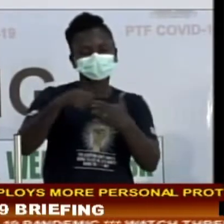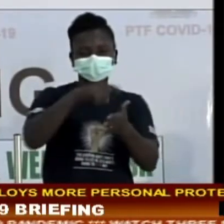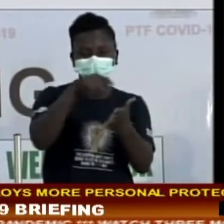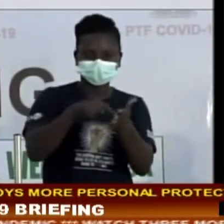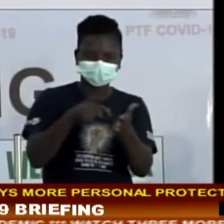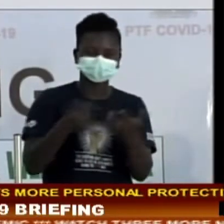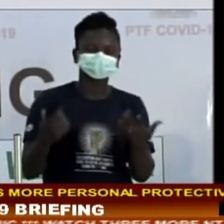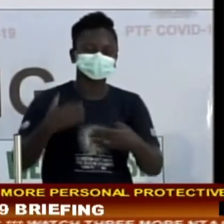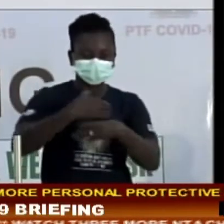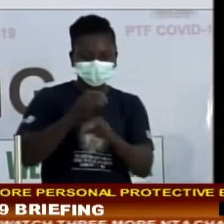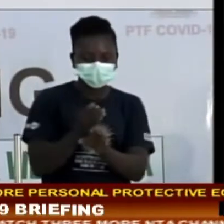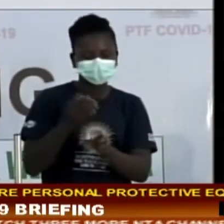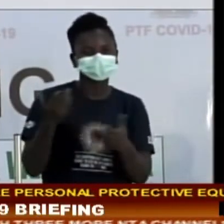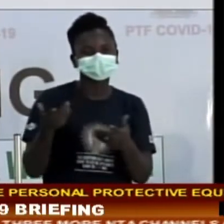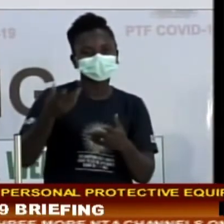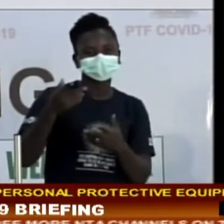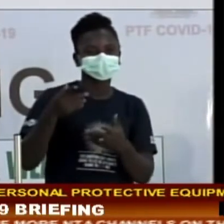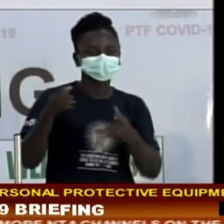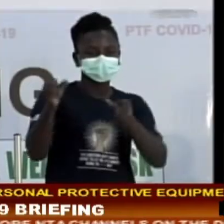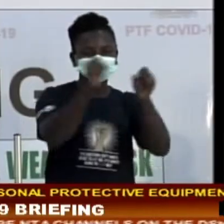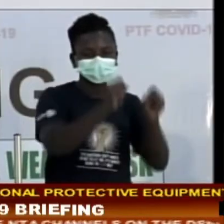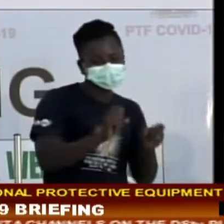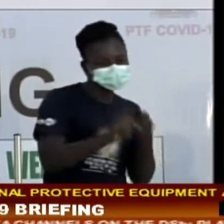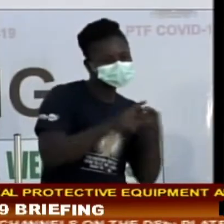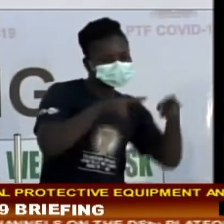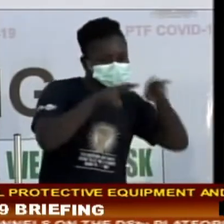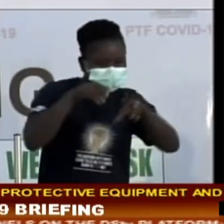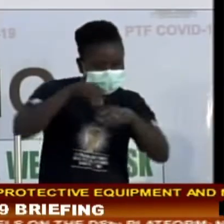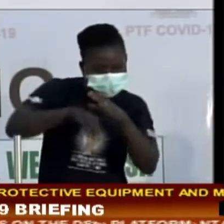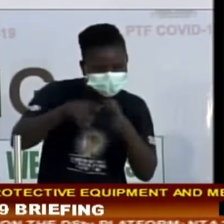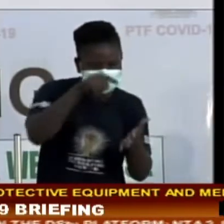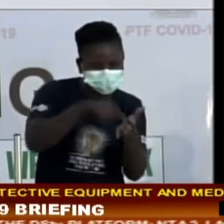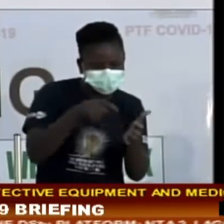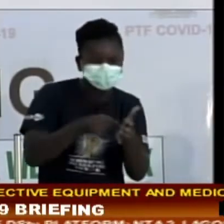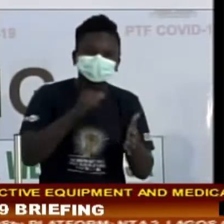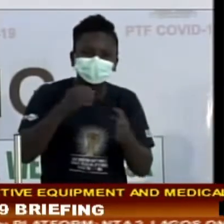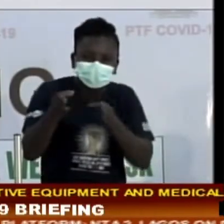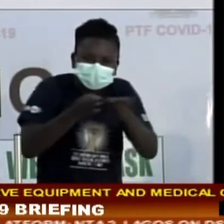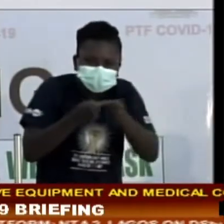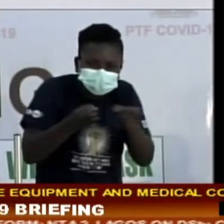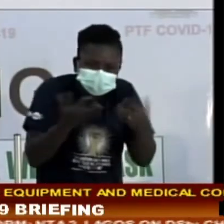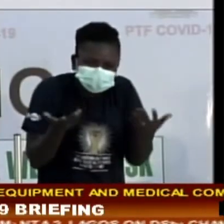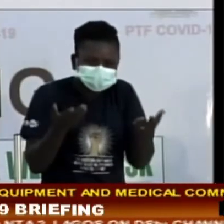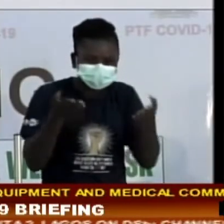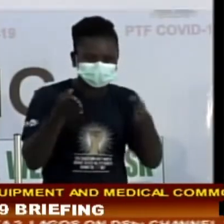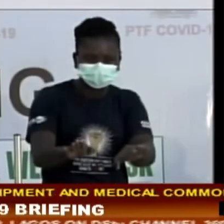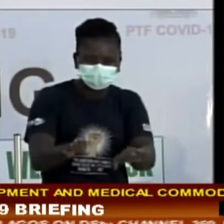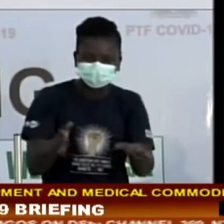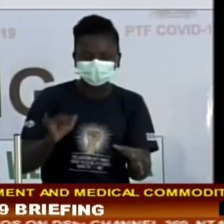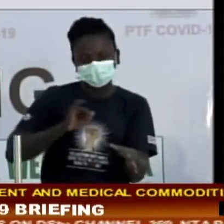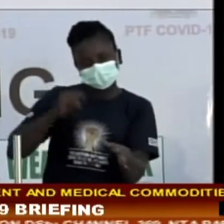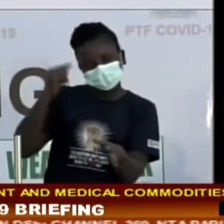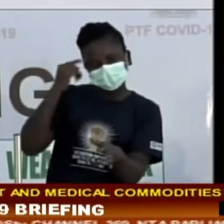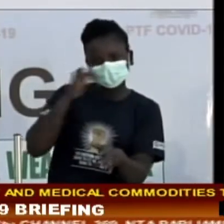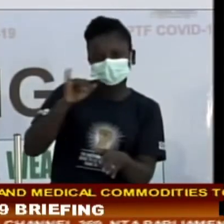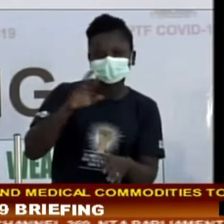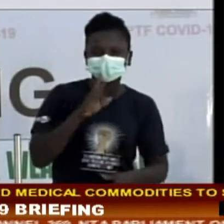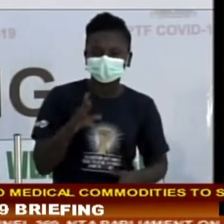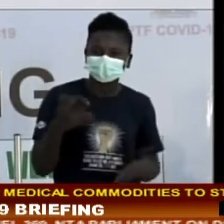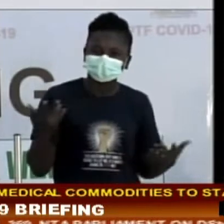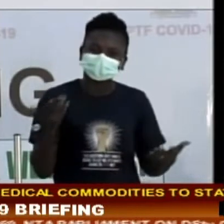system to uh go look into these unexplained Debs I think they are